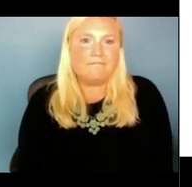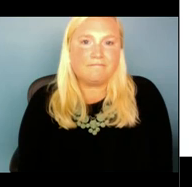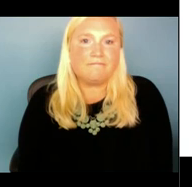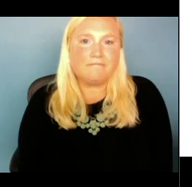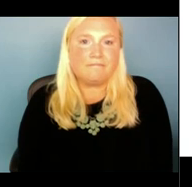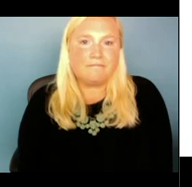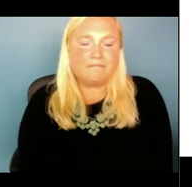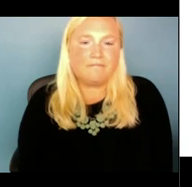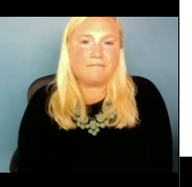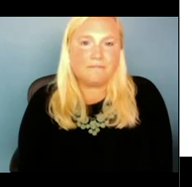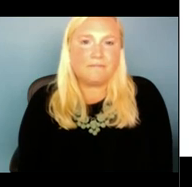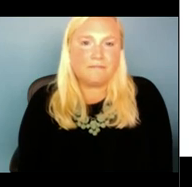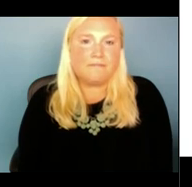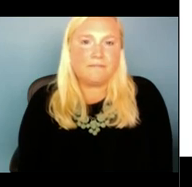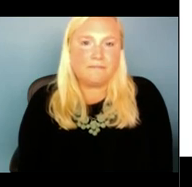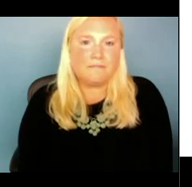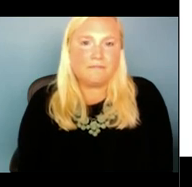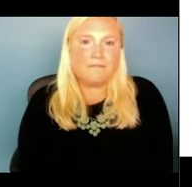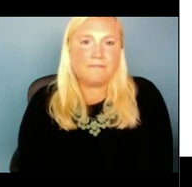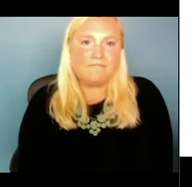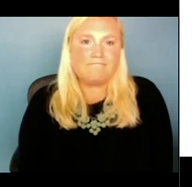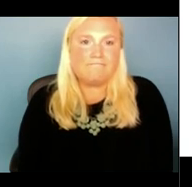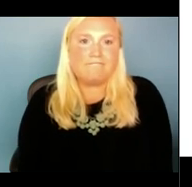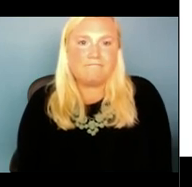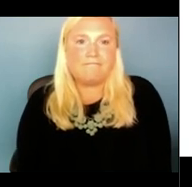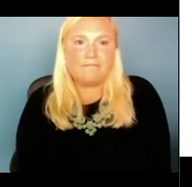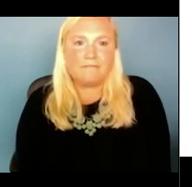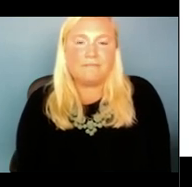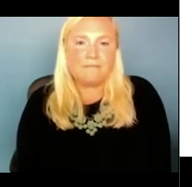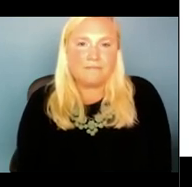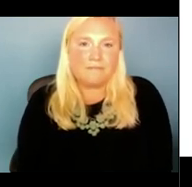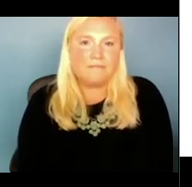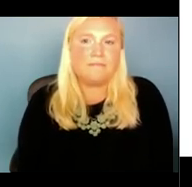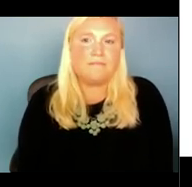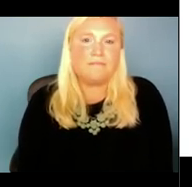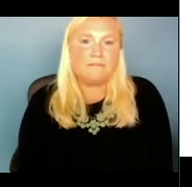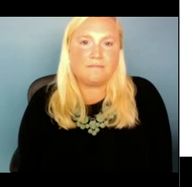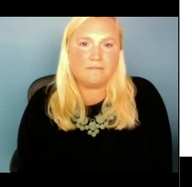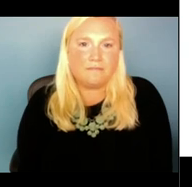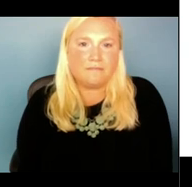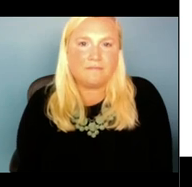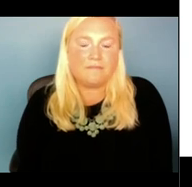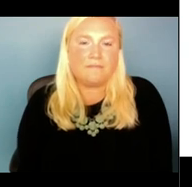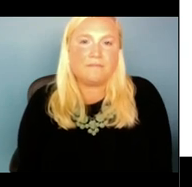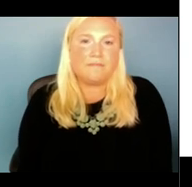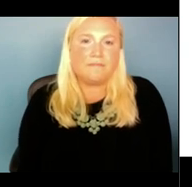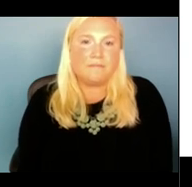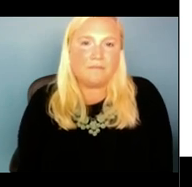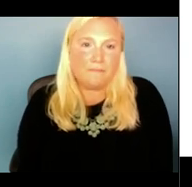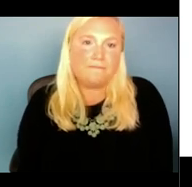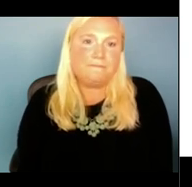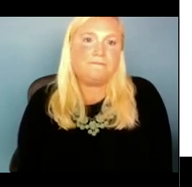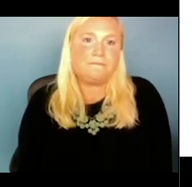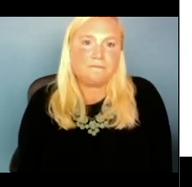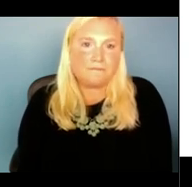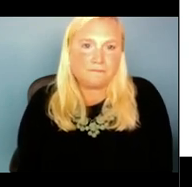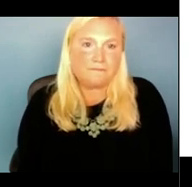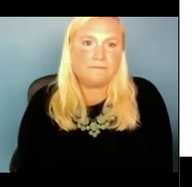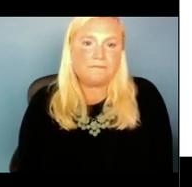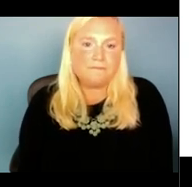and differences as disorders. We can instead help people come to terms with their